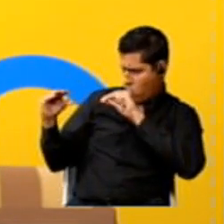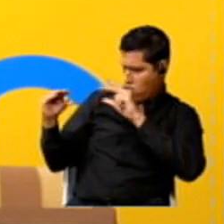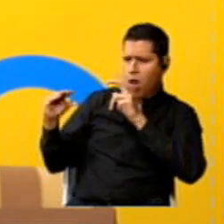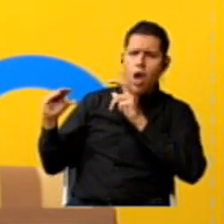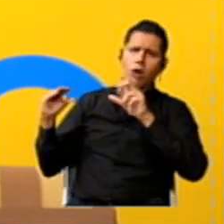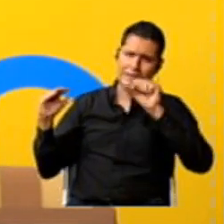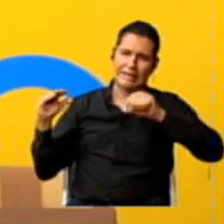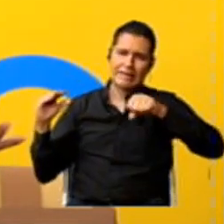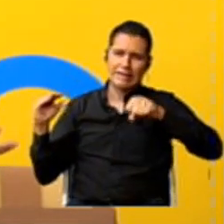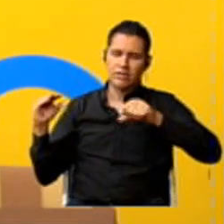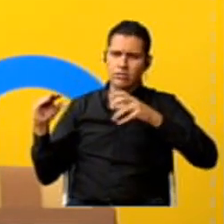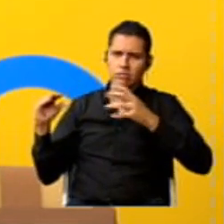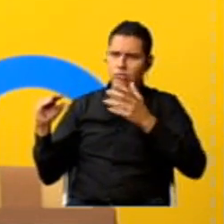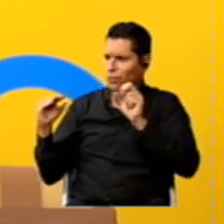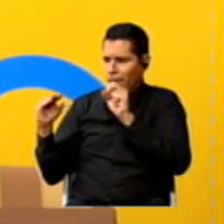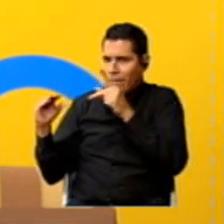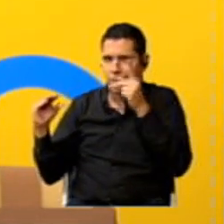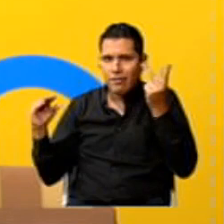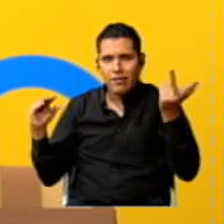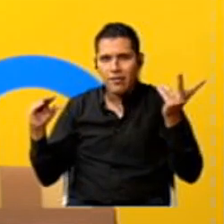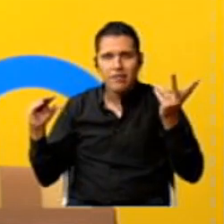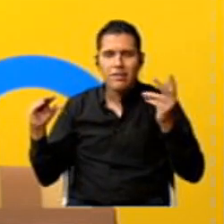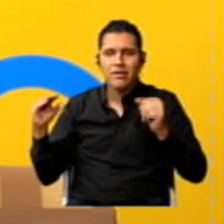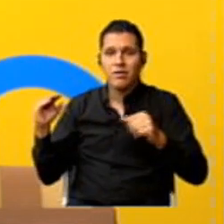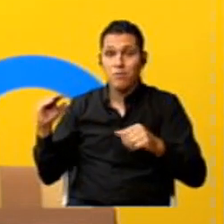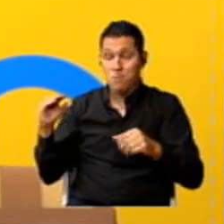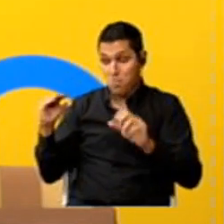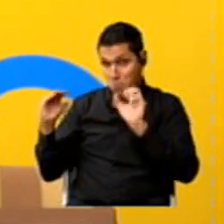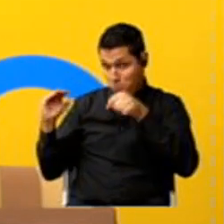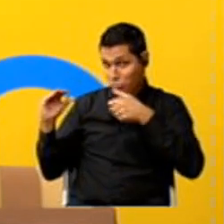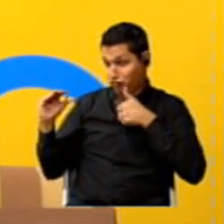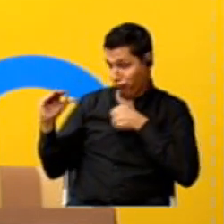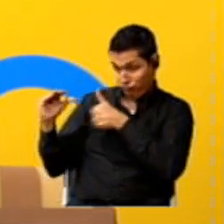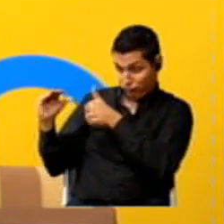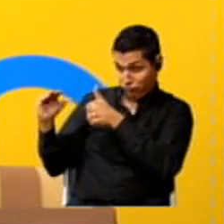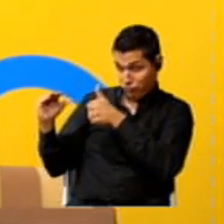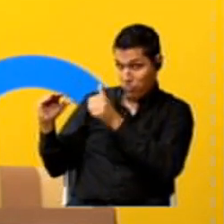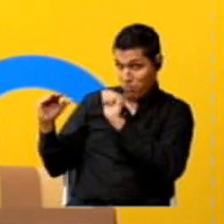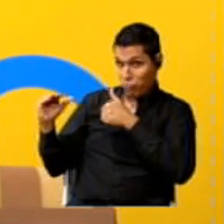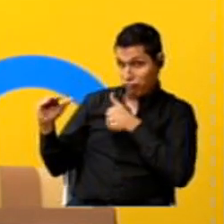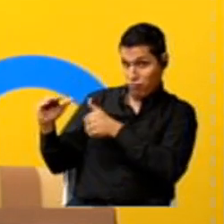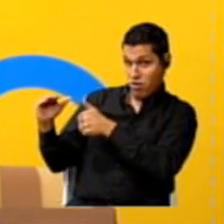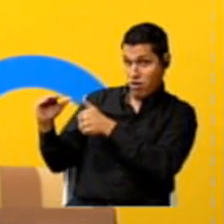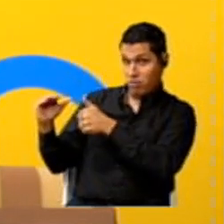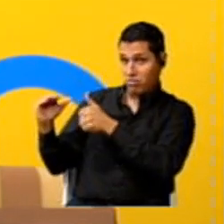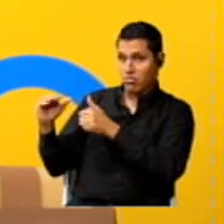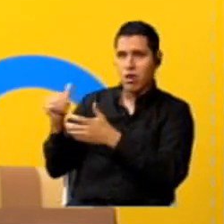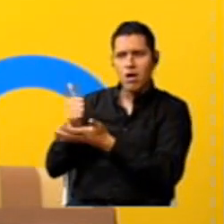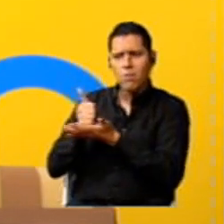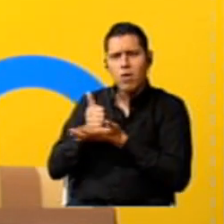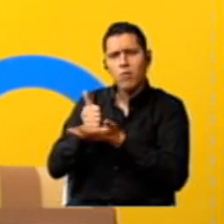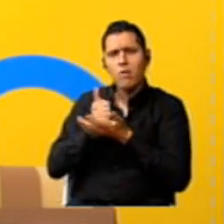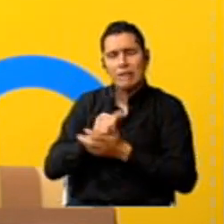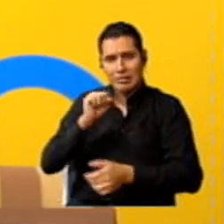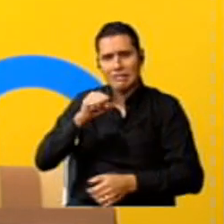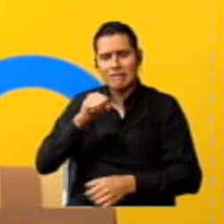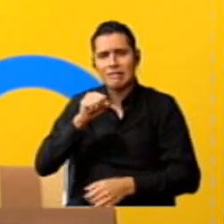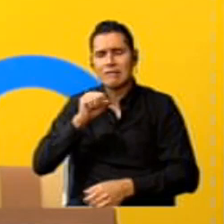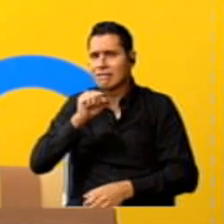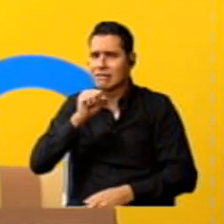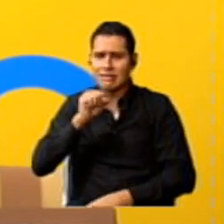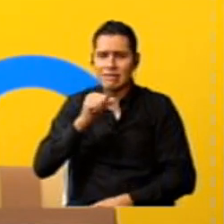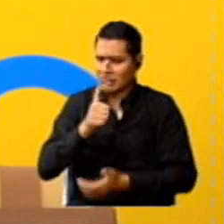Yes. Okay. Can I help you? Help? Help? Yeah. Yeah.